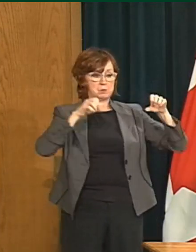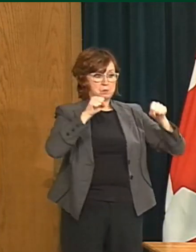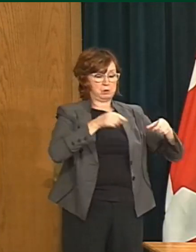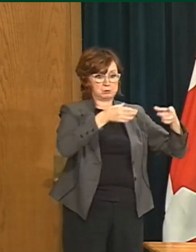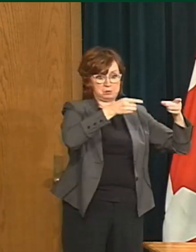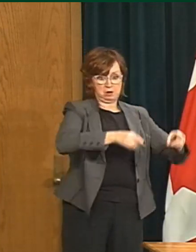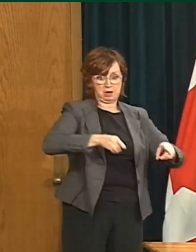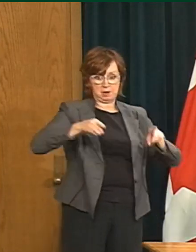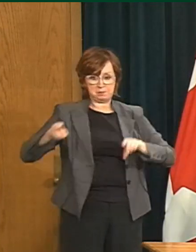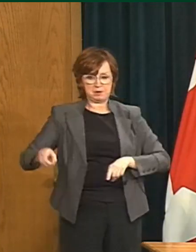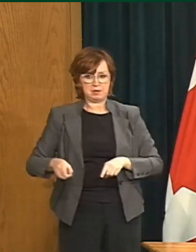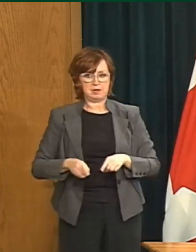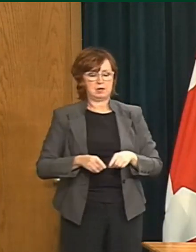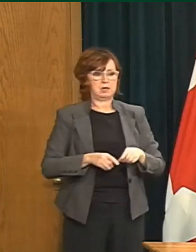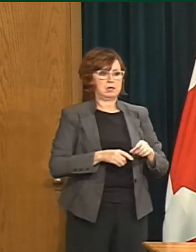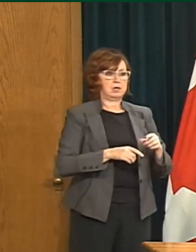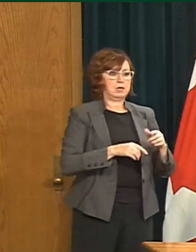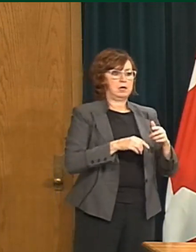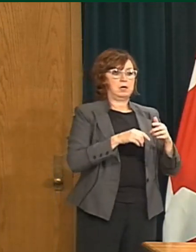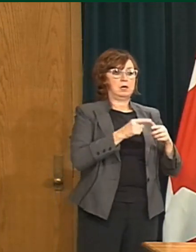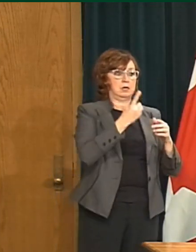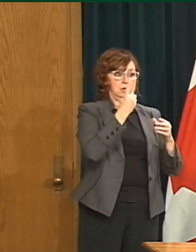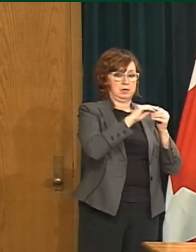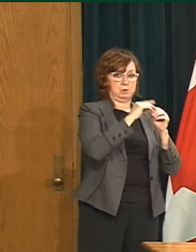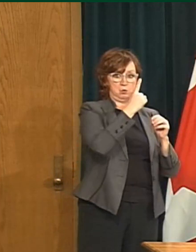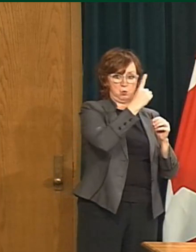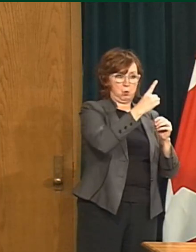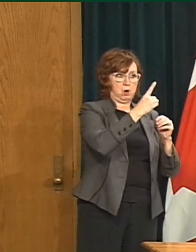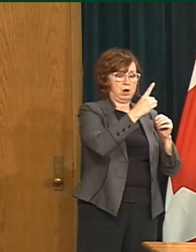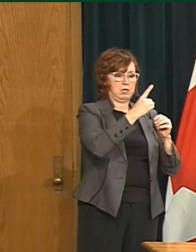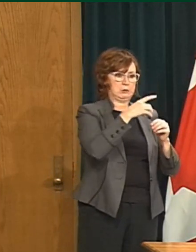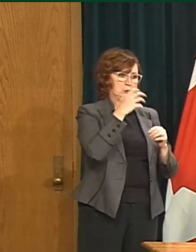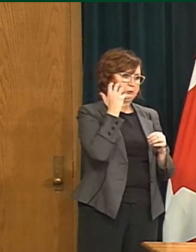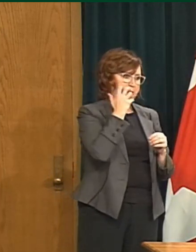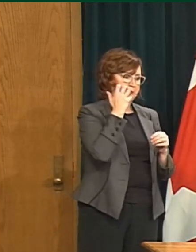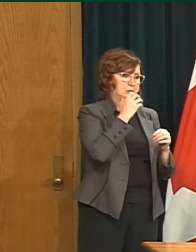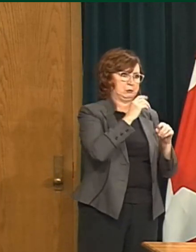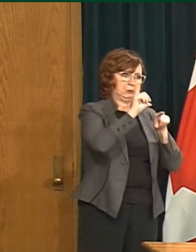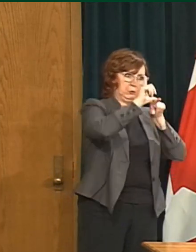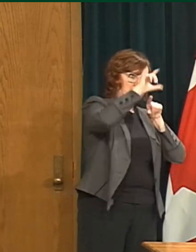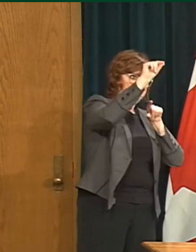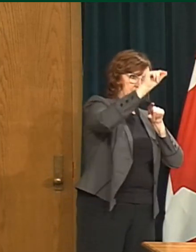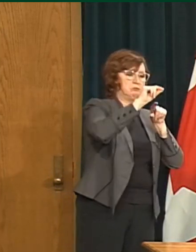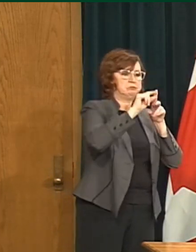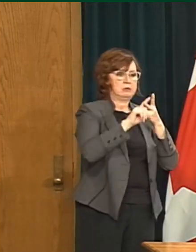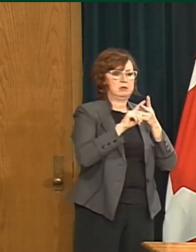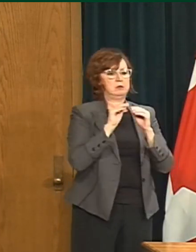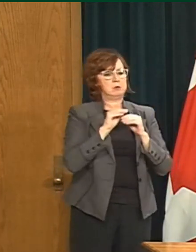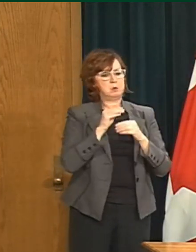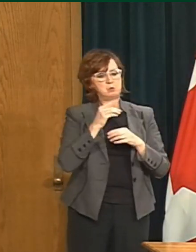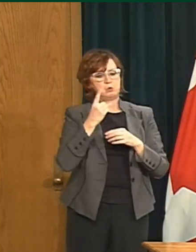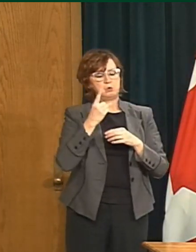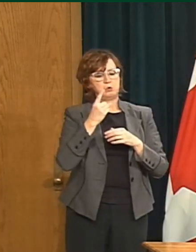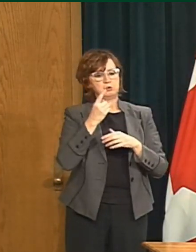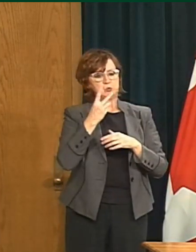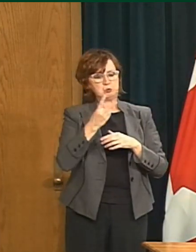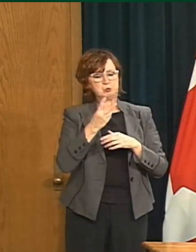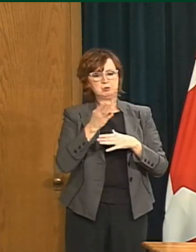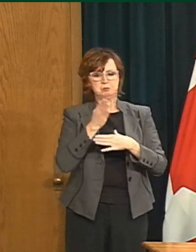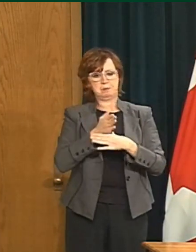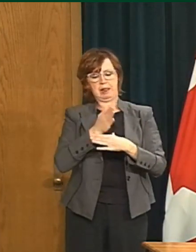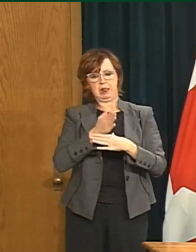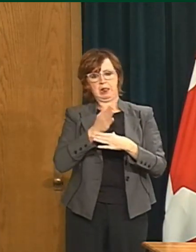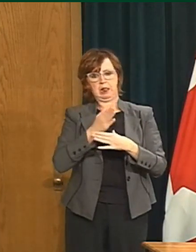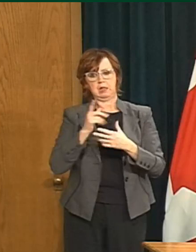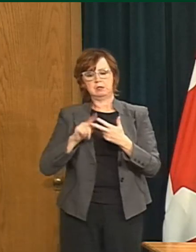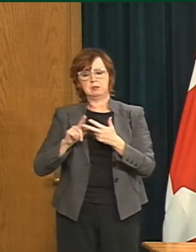quite significant. Scenario 2, which is kind of mid-range. Scenario 3, which is quite positive. And right now,